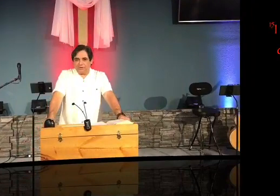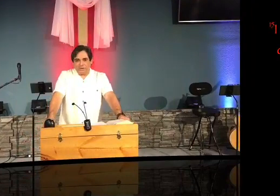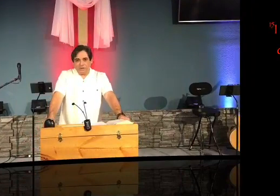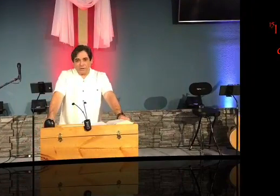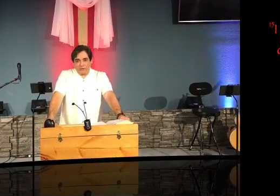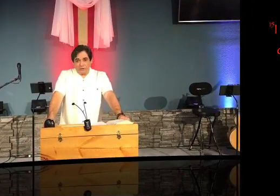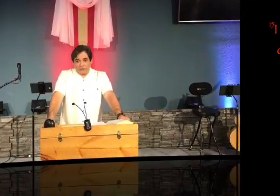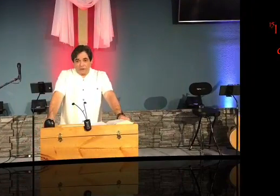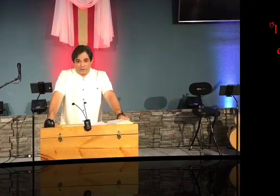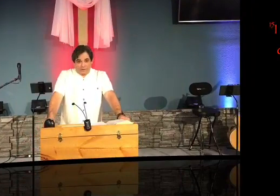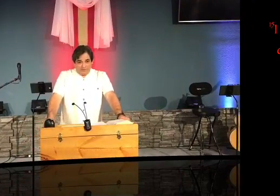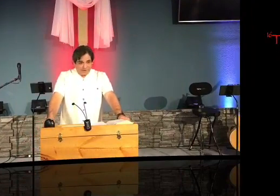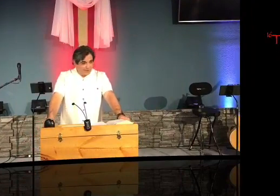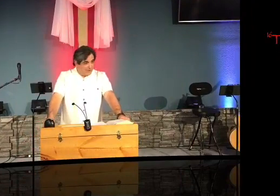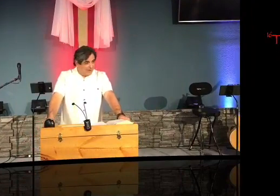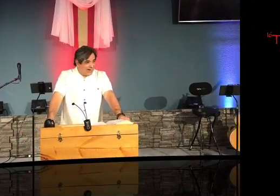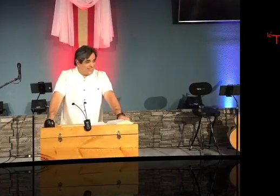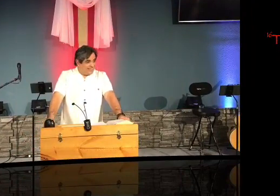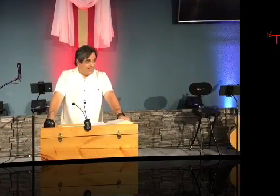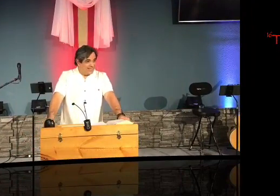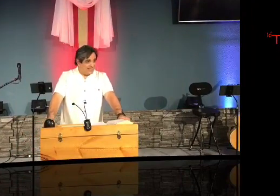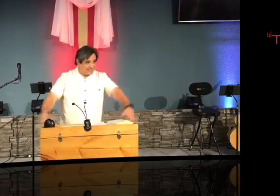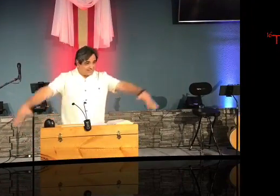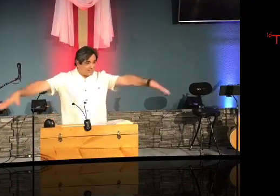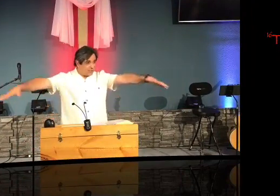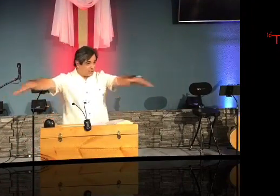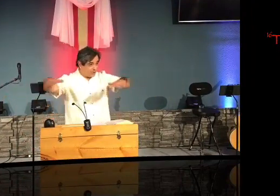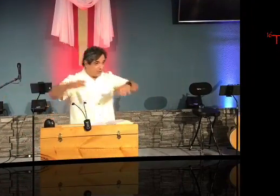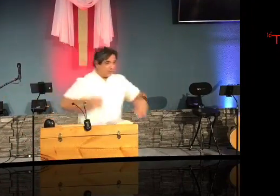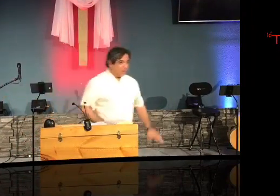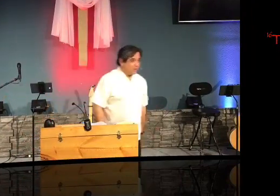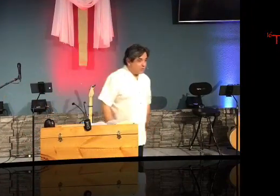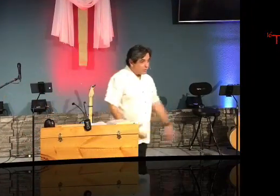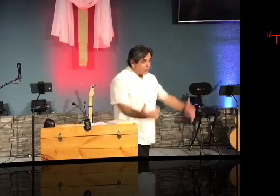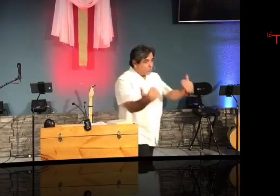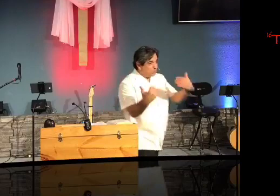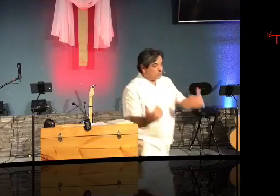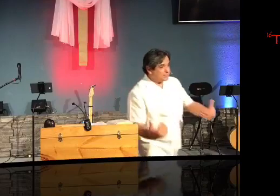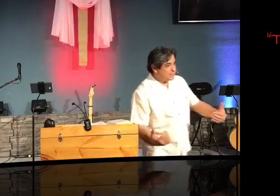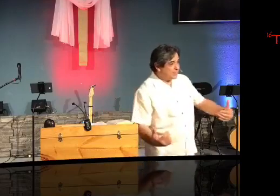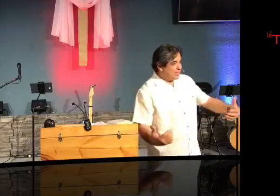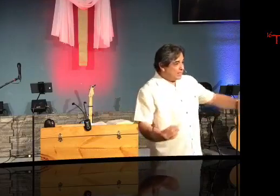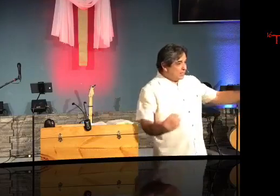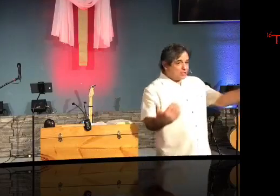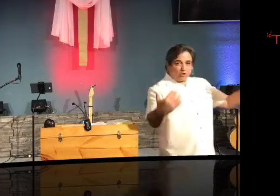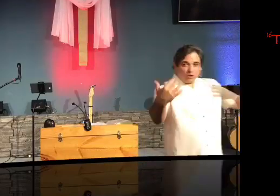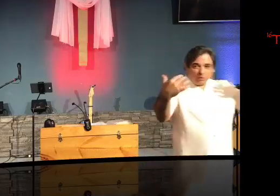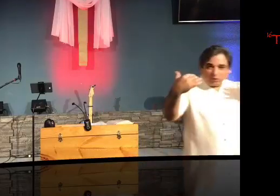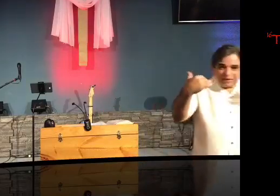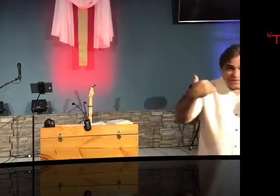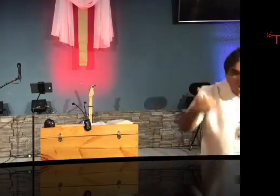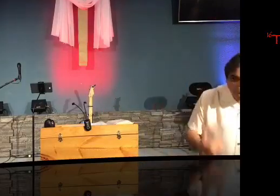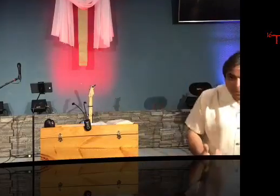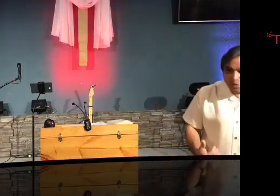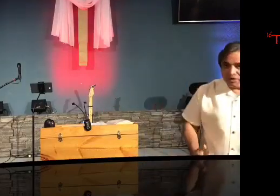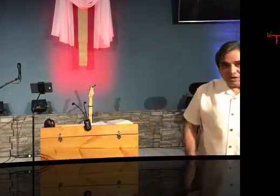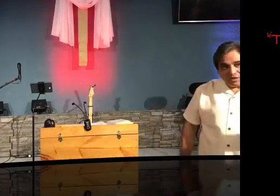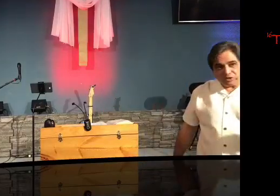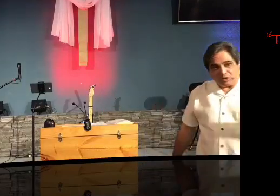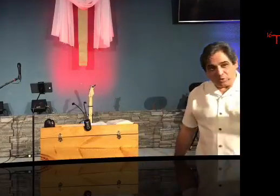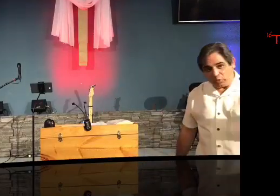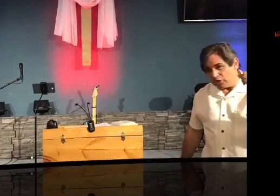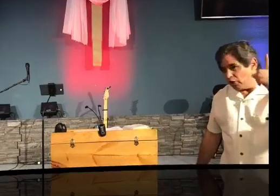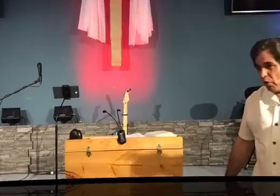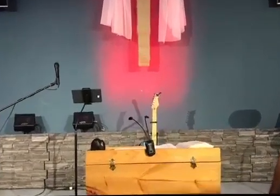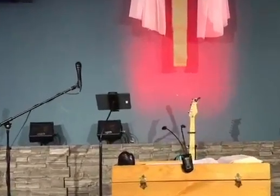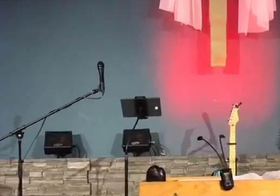evil. There you go, guys. This is what church is about, to equip us, to learn to put his armor on